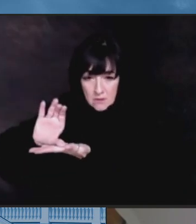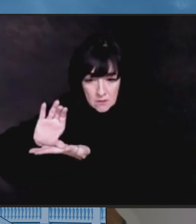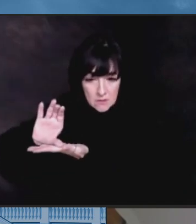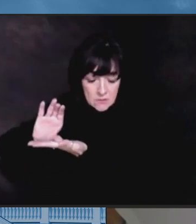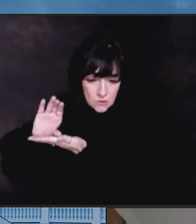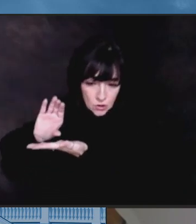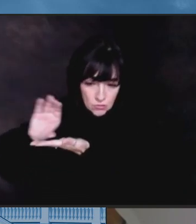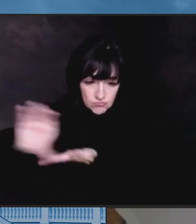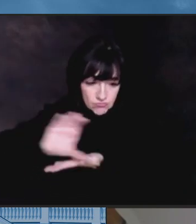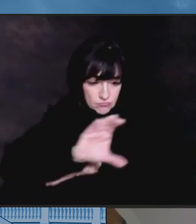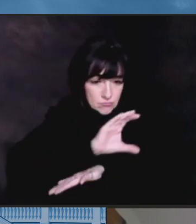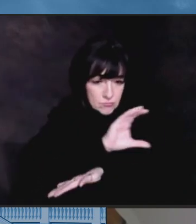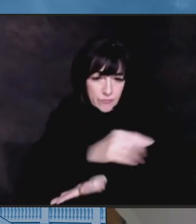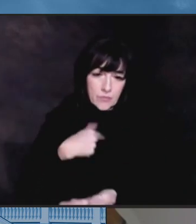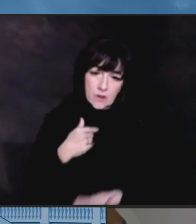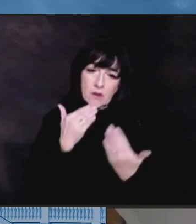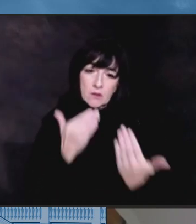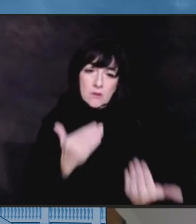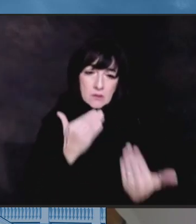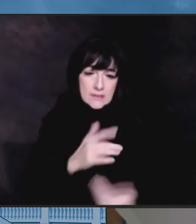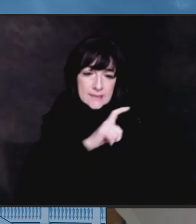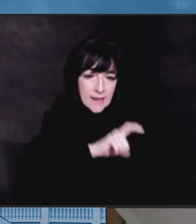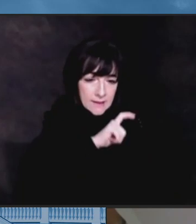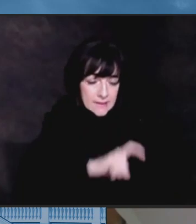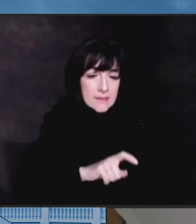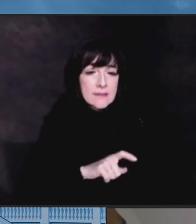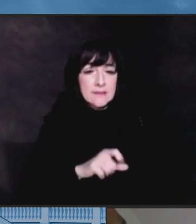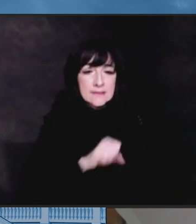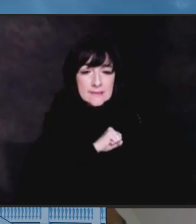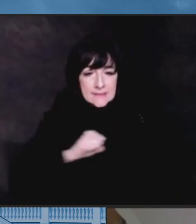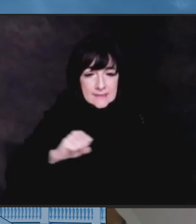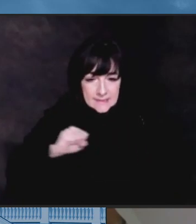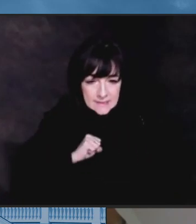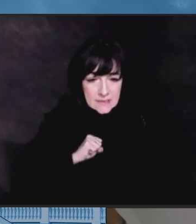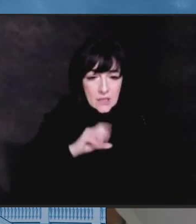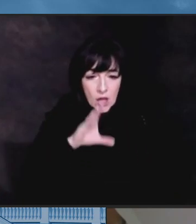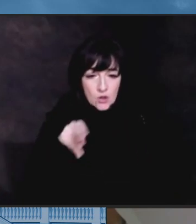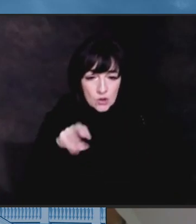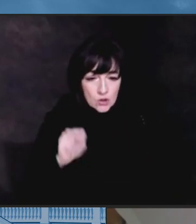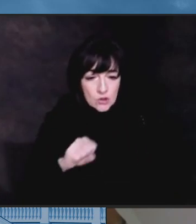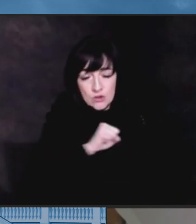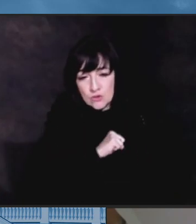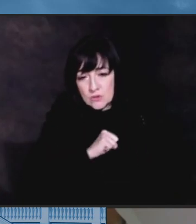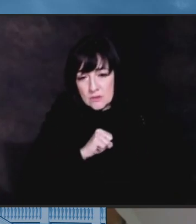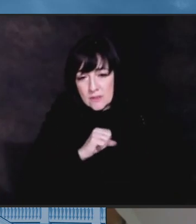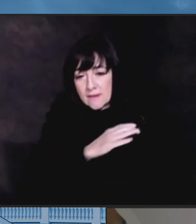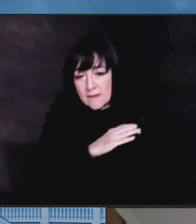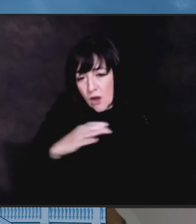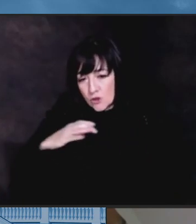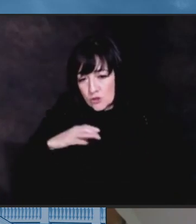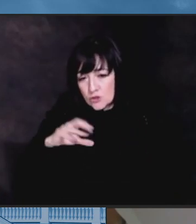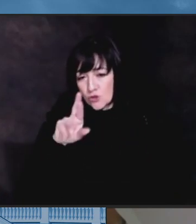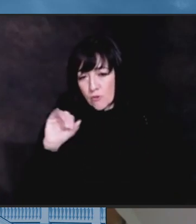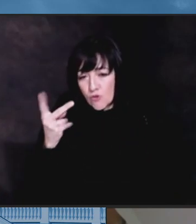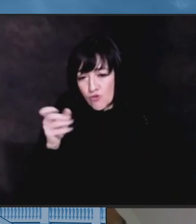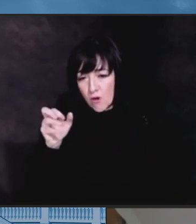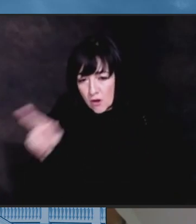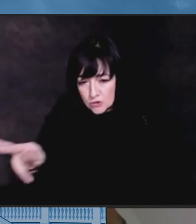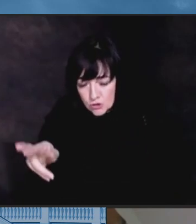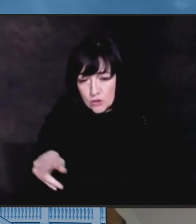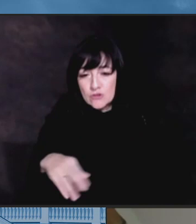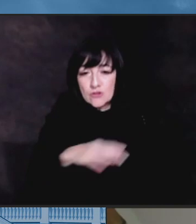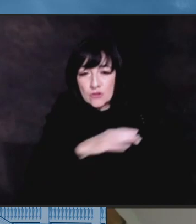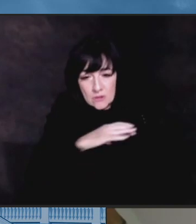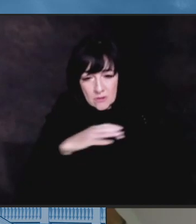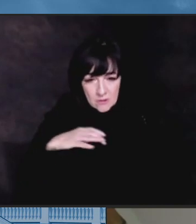to our congressional delegation, Senator Carper, Senator Coons, and Congresswoman Blunt Rochester, all the members of the Congress on both sides of the